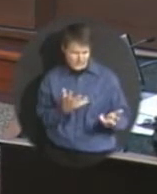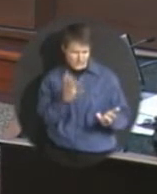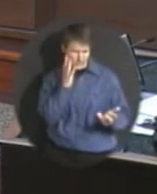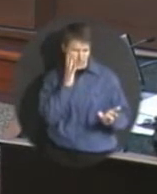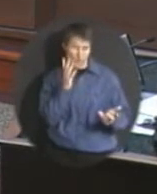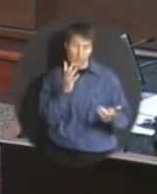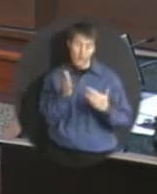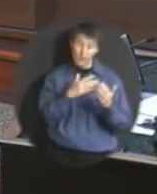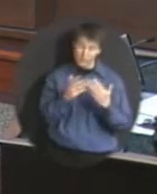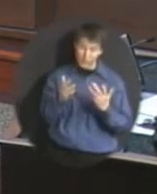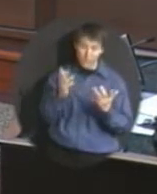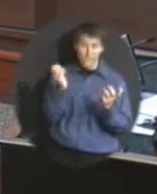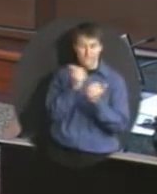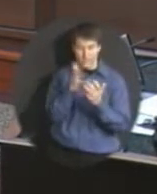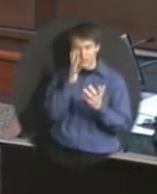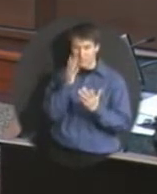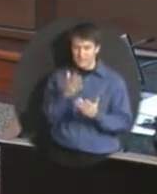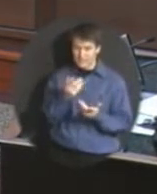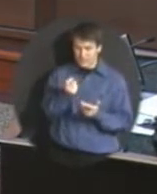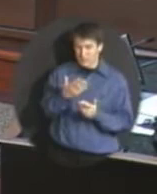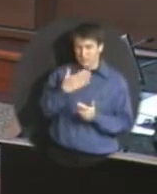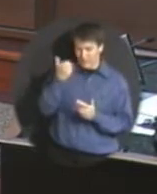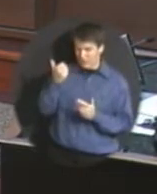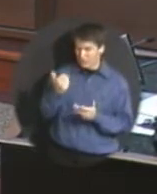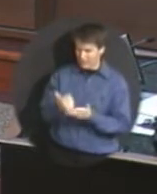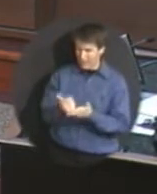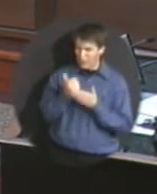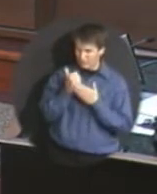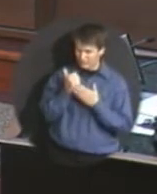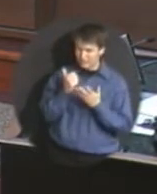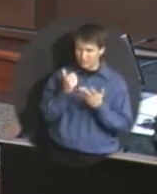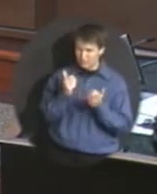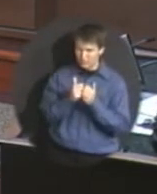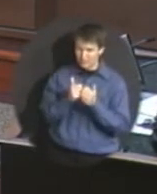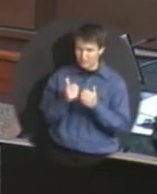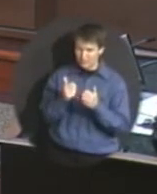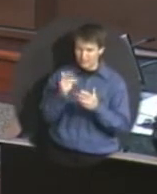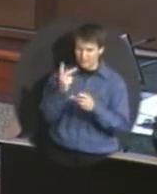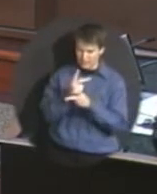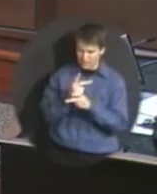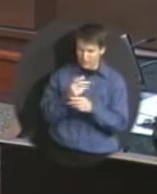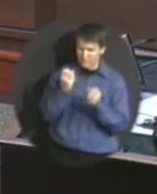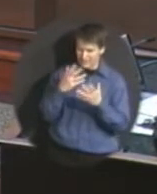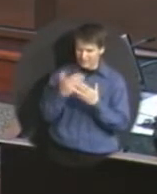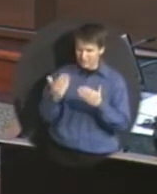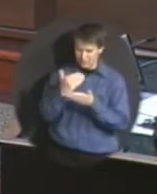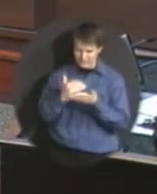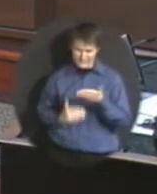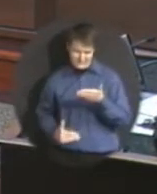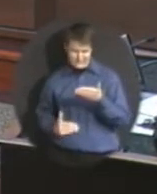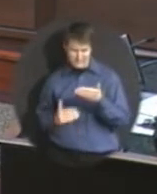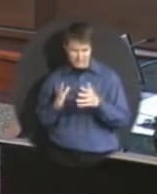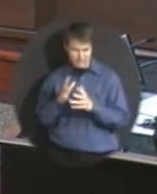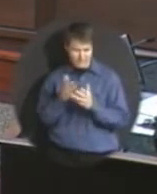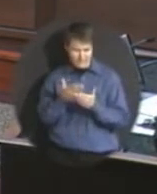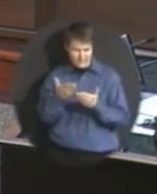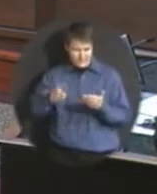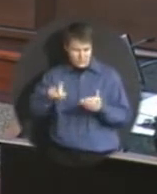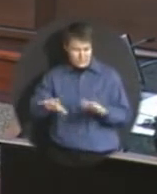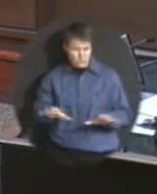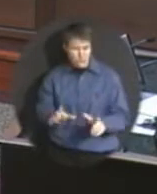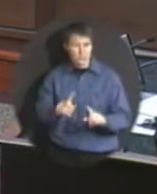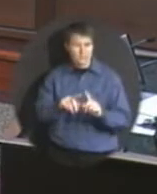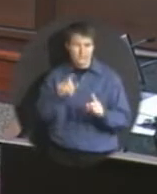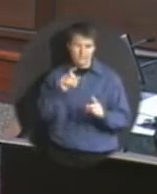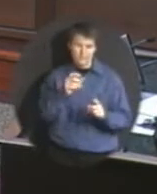able to take care of everything, or at least a good part of the list, you know. That's a kind of nod to the fact that, yes, it's hard